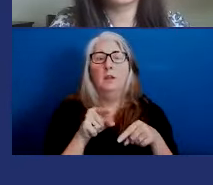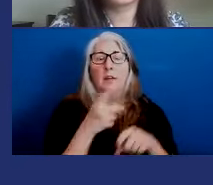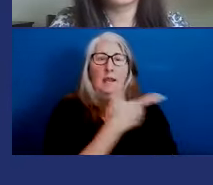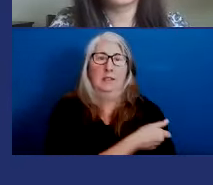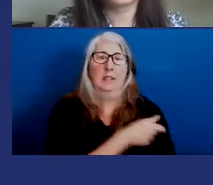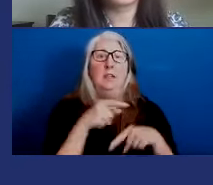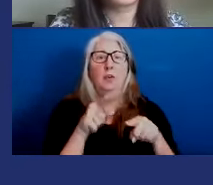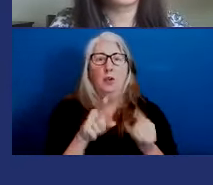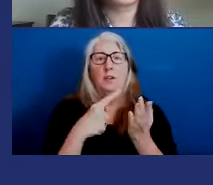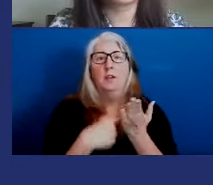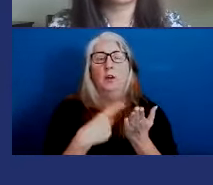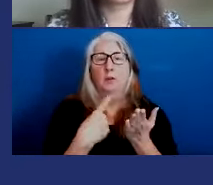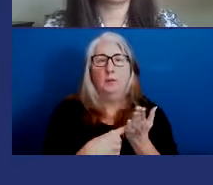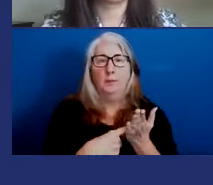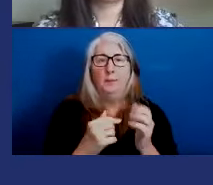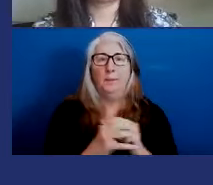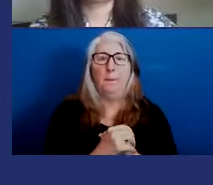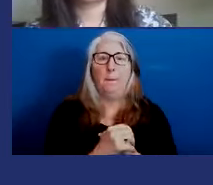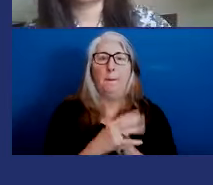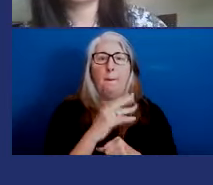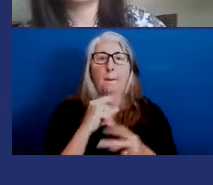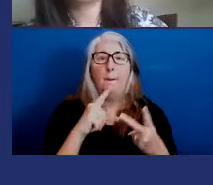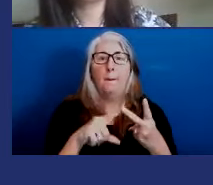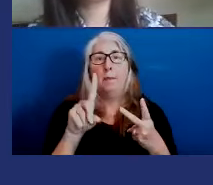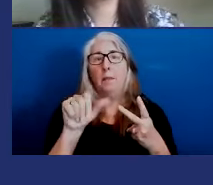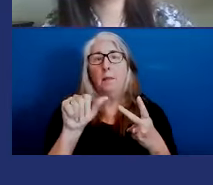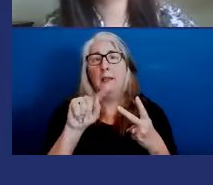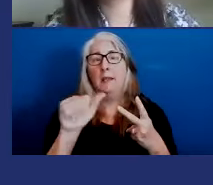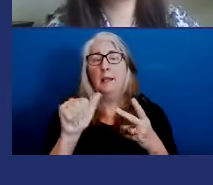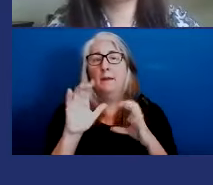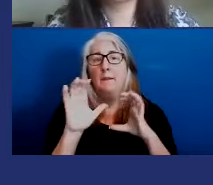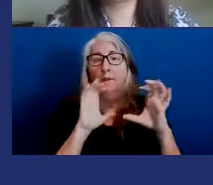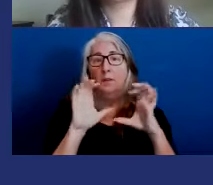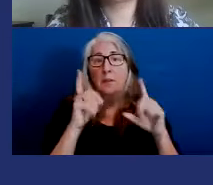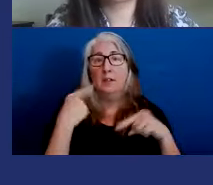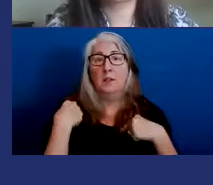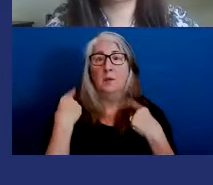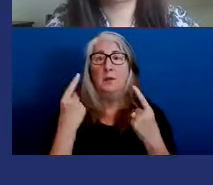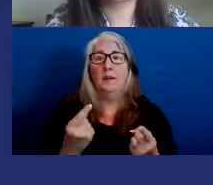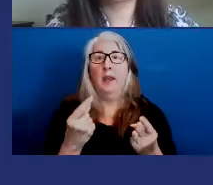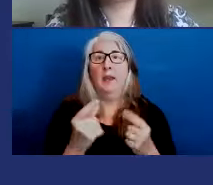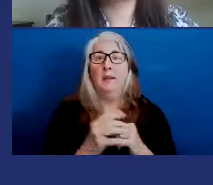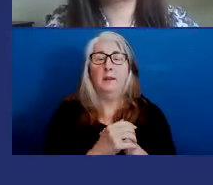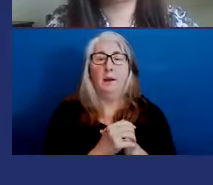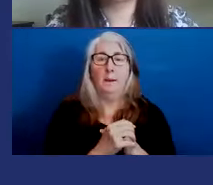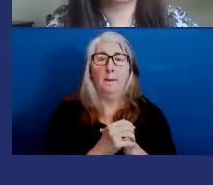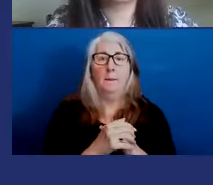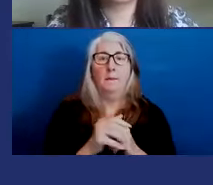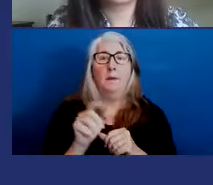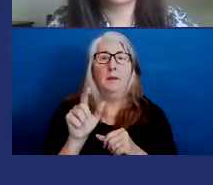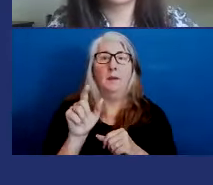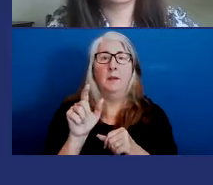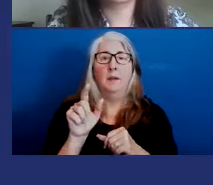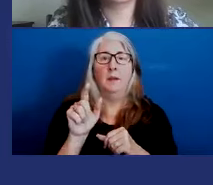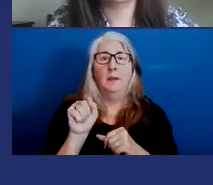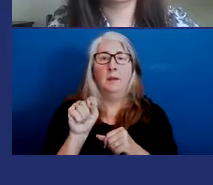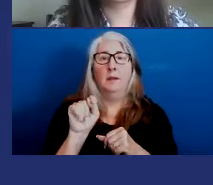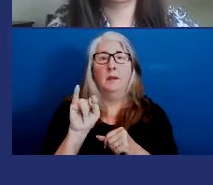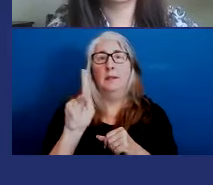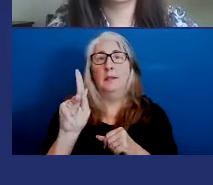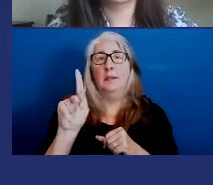And then I'll just go into a little bit of the data conversations that we've had. So HICPUF, like I said, has a lot of